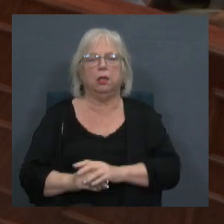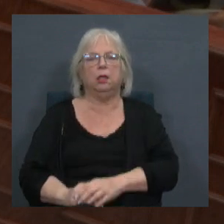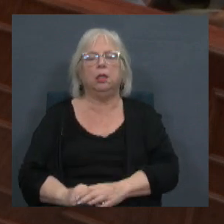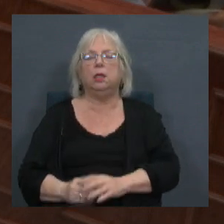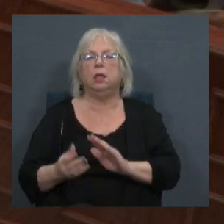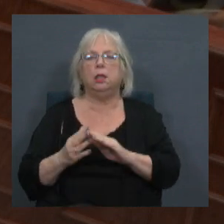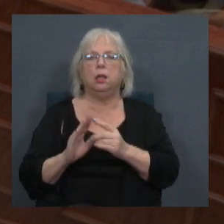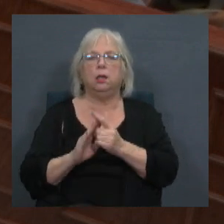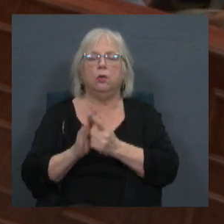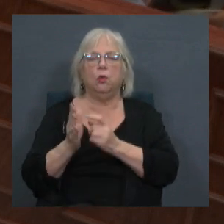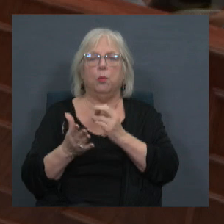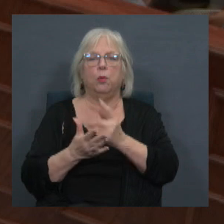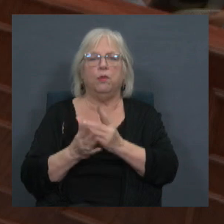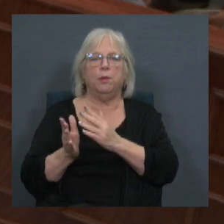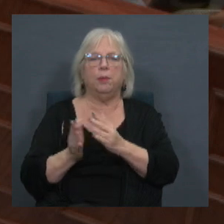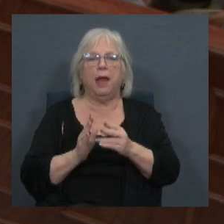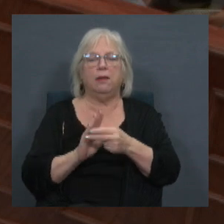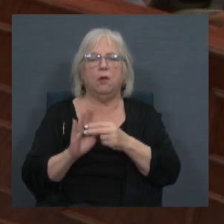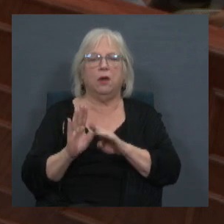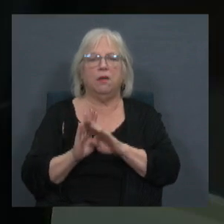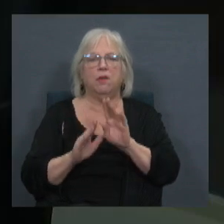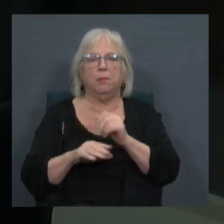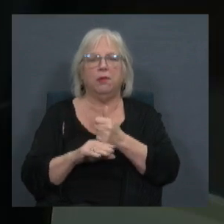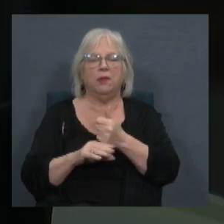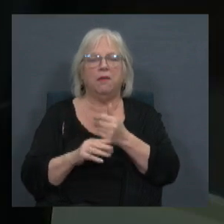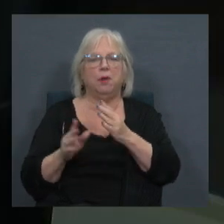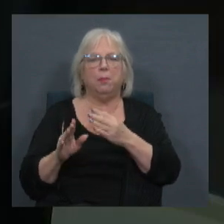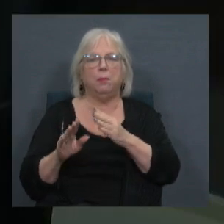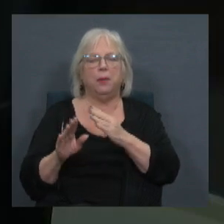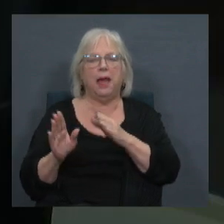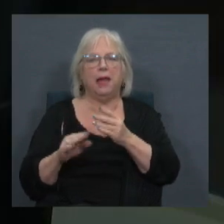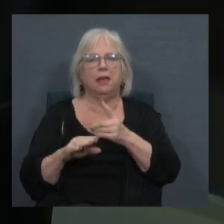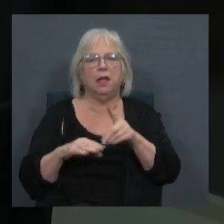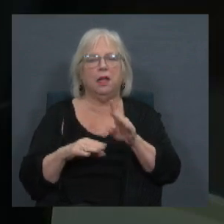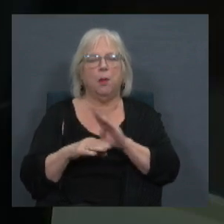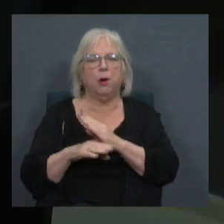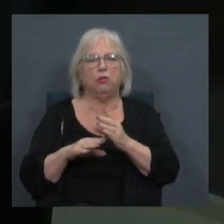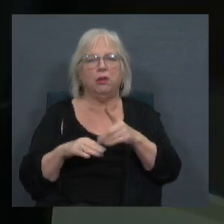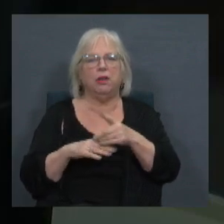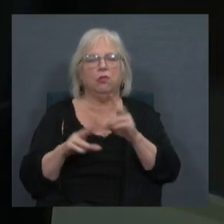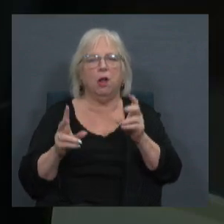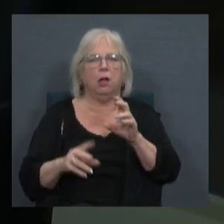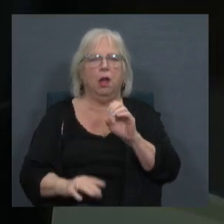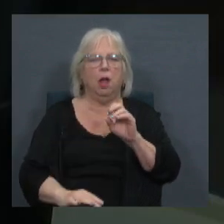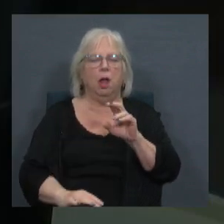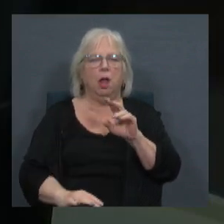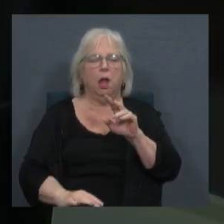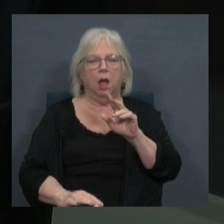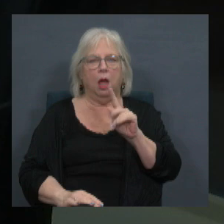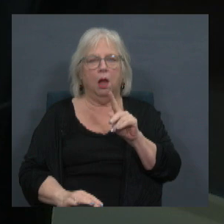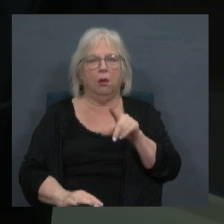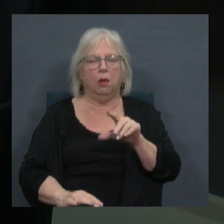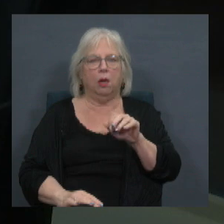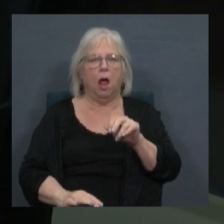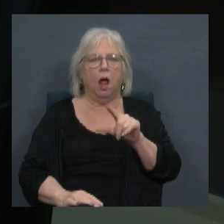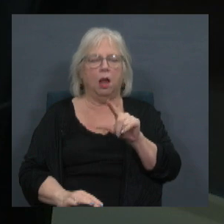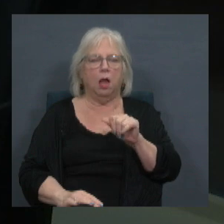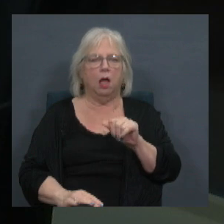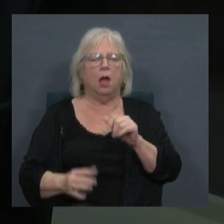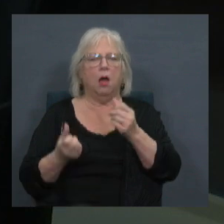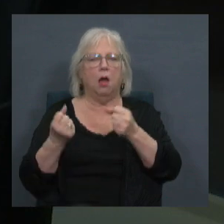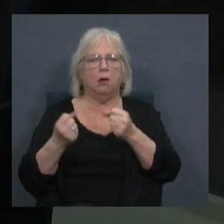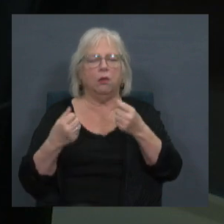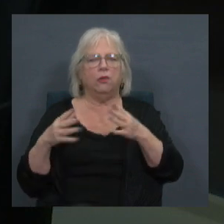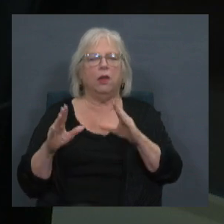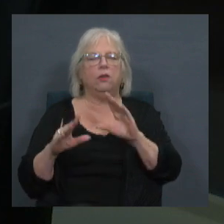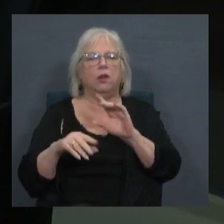An ordinance to approve a planned zoning development and to establish a planned district commercial titled Oak Paula Auto Sales PDC located at